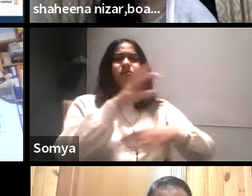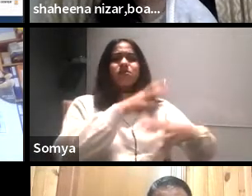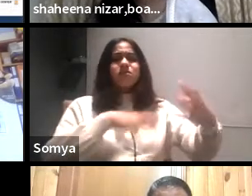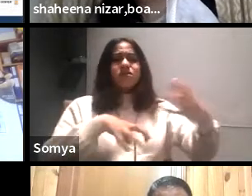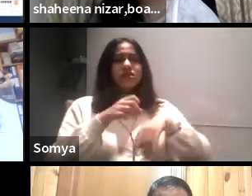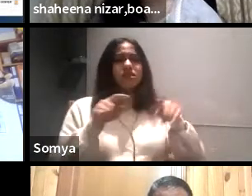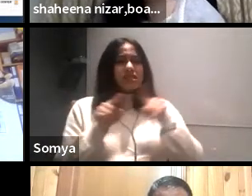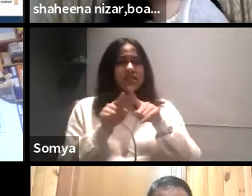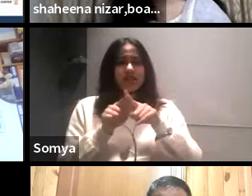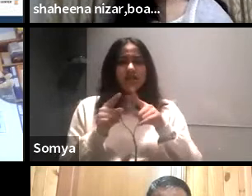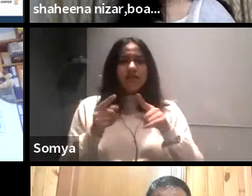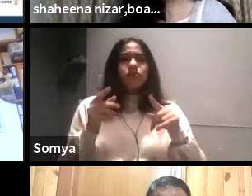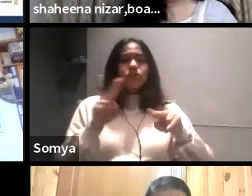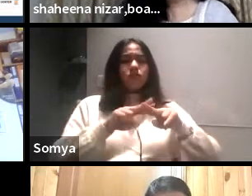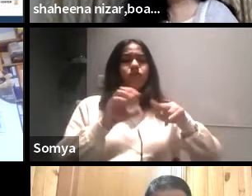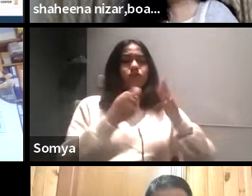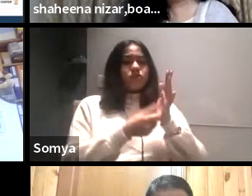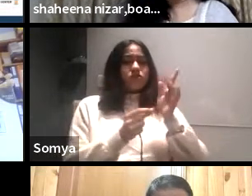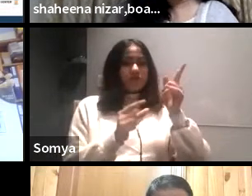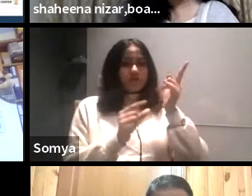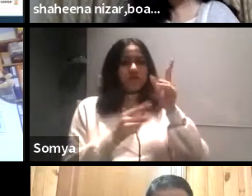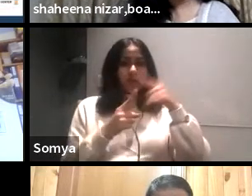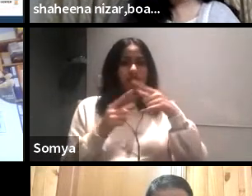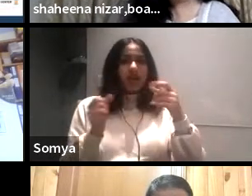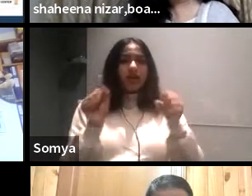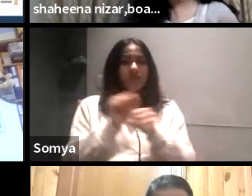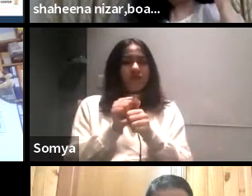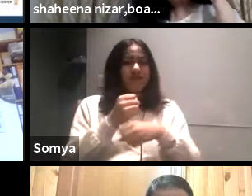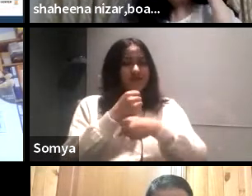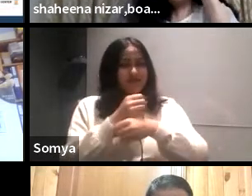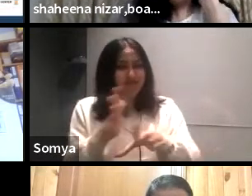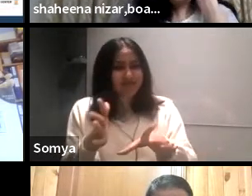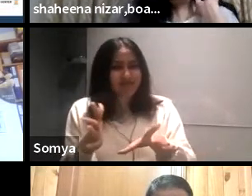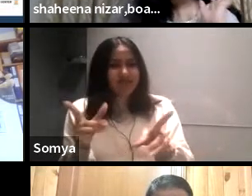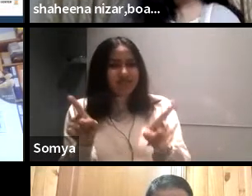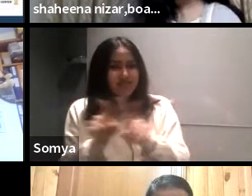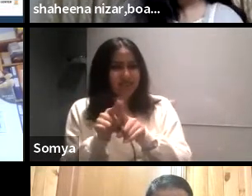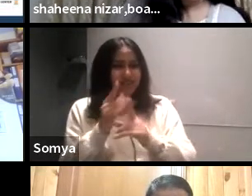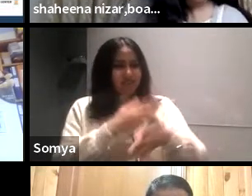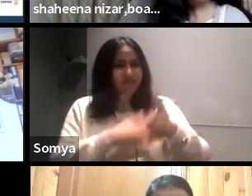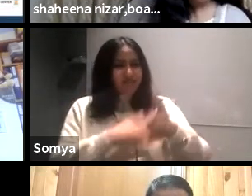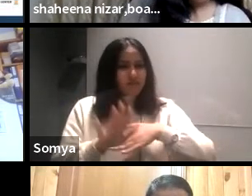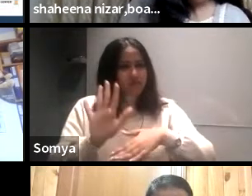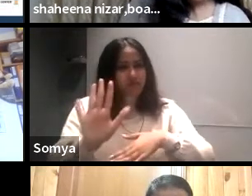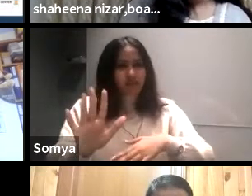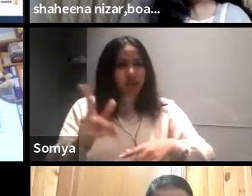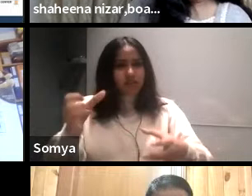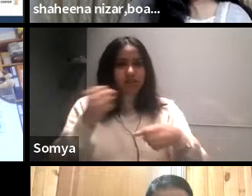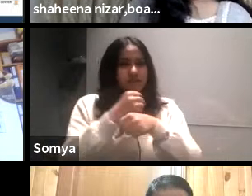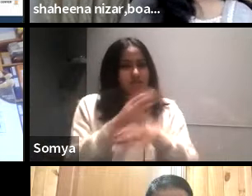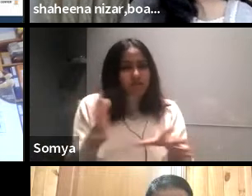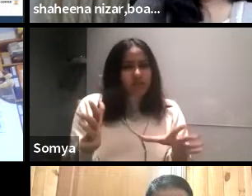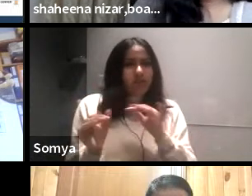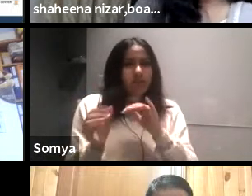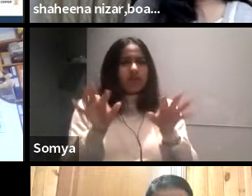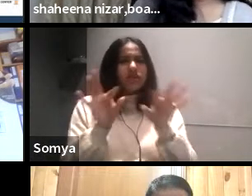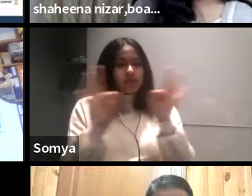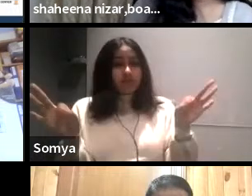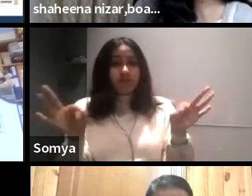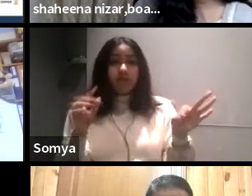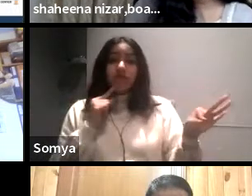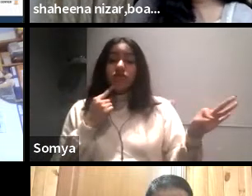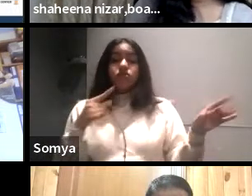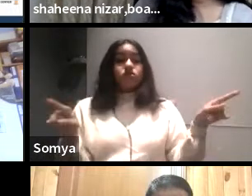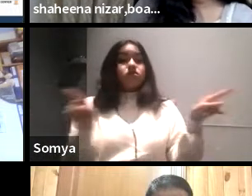because we saw far too many people, well, generally, but particularly with a disability, dying or very seriously